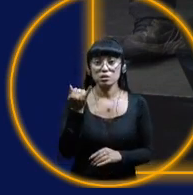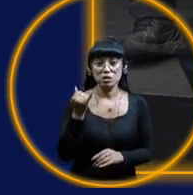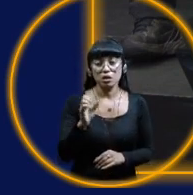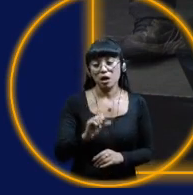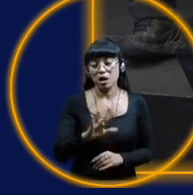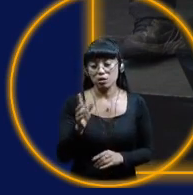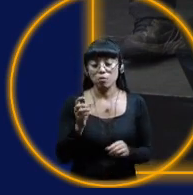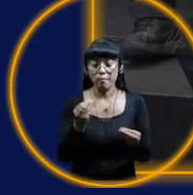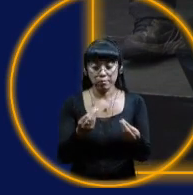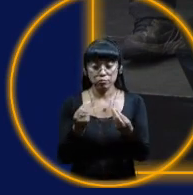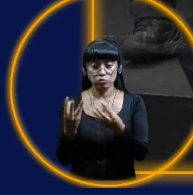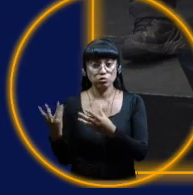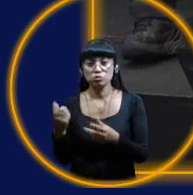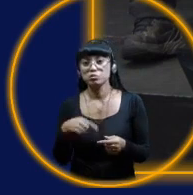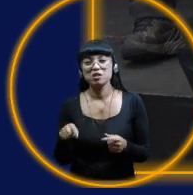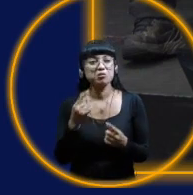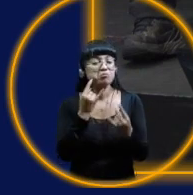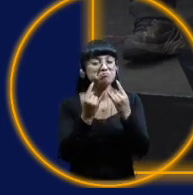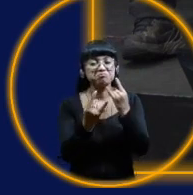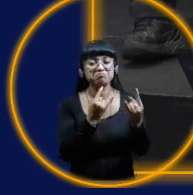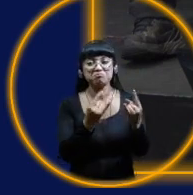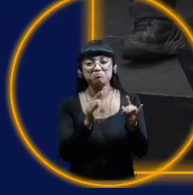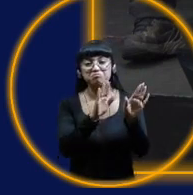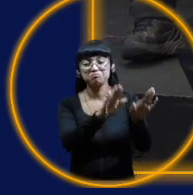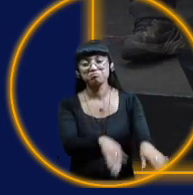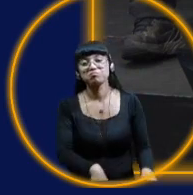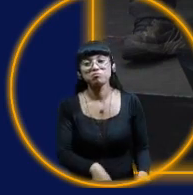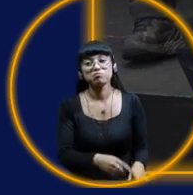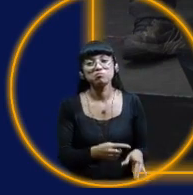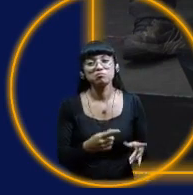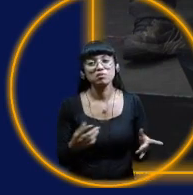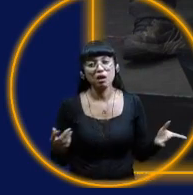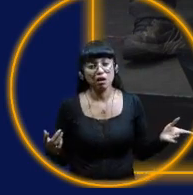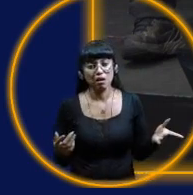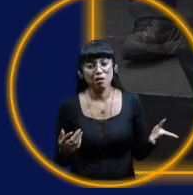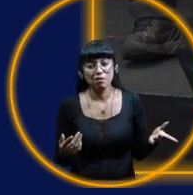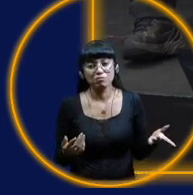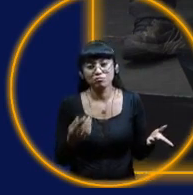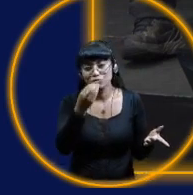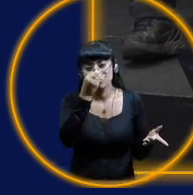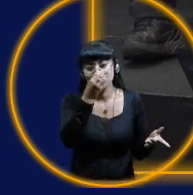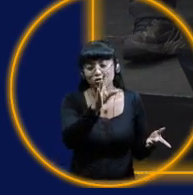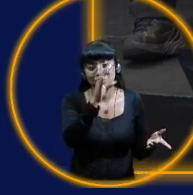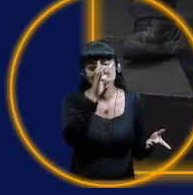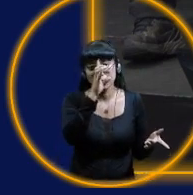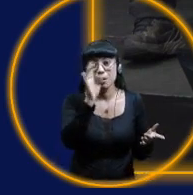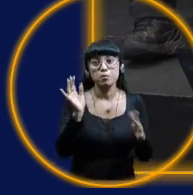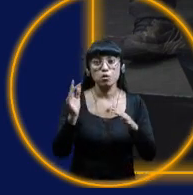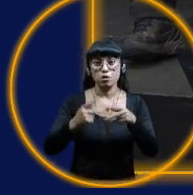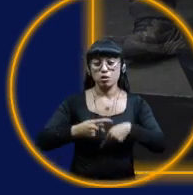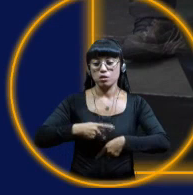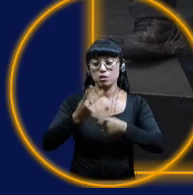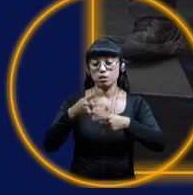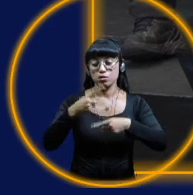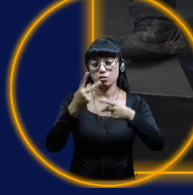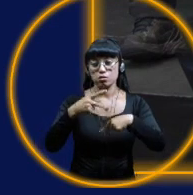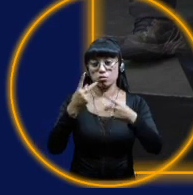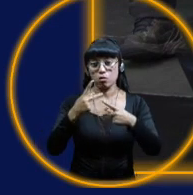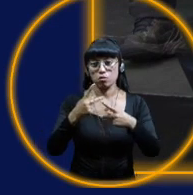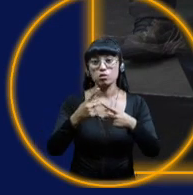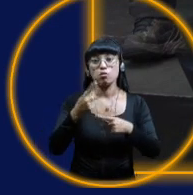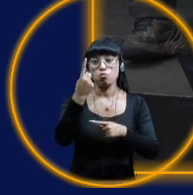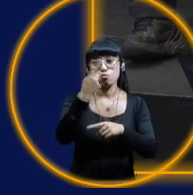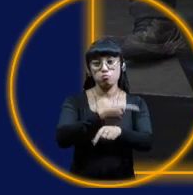care about you, won't do you any good. If you go on TikTok, you get a million followers, but all they